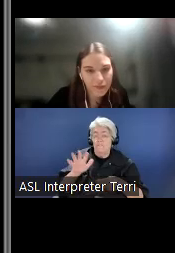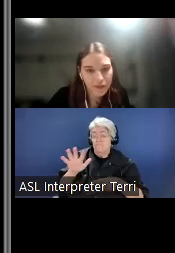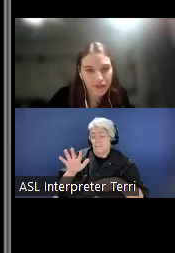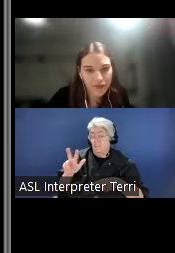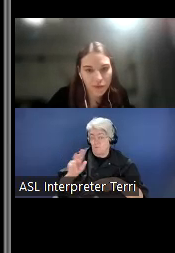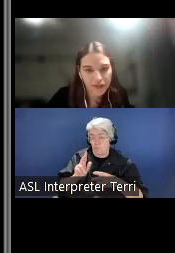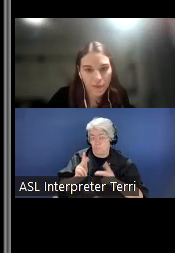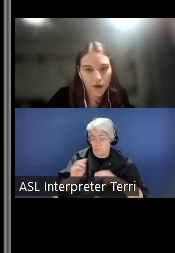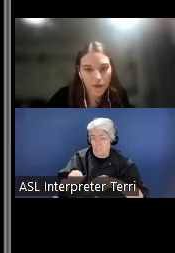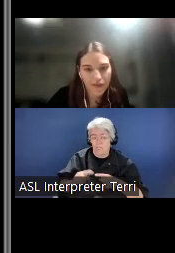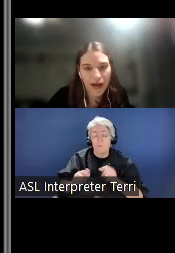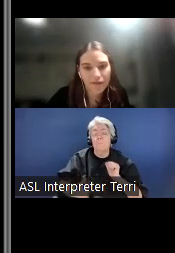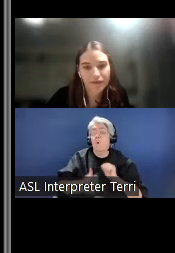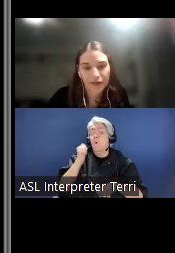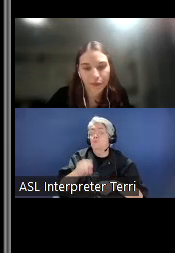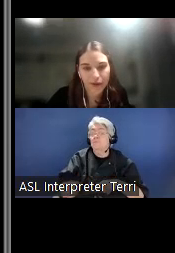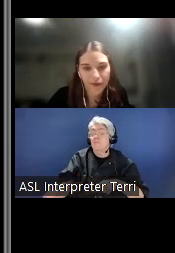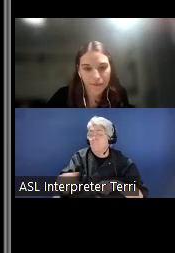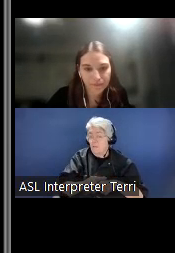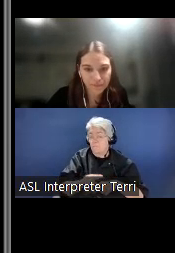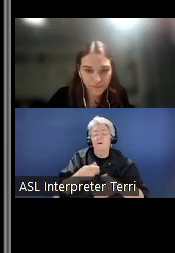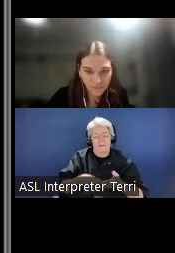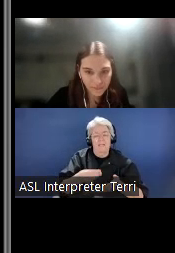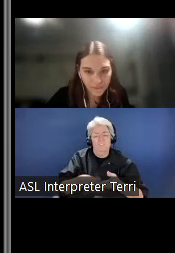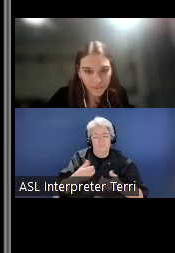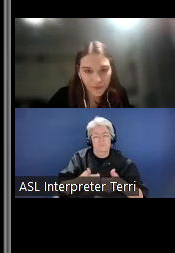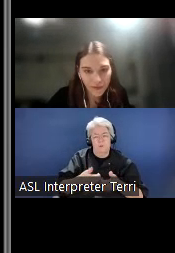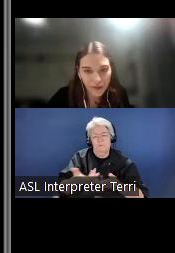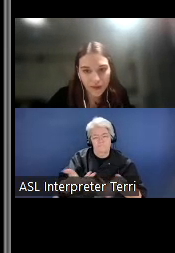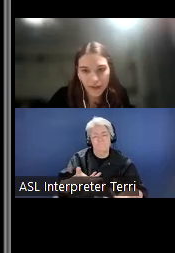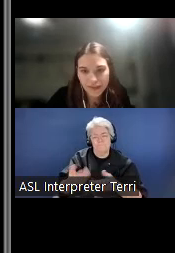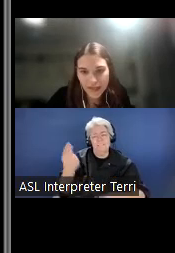53% said most individuals I work with have a financial barrier.